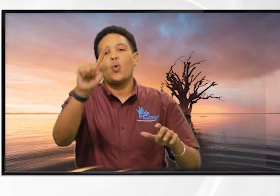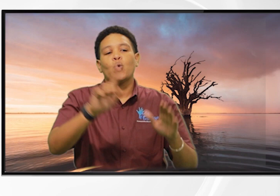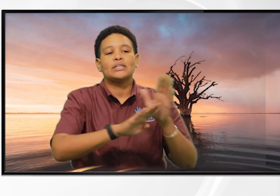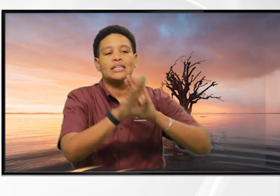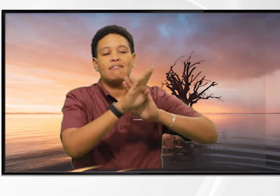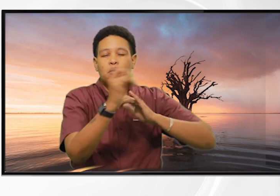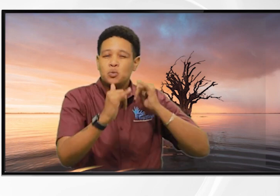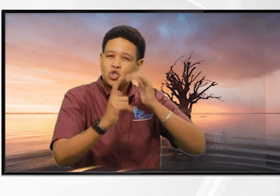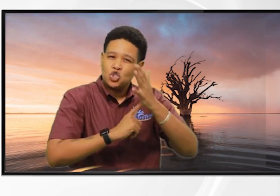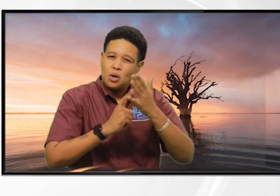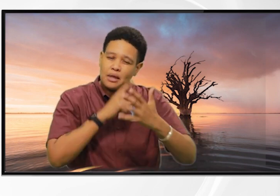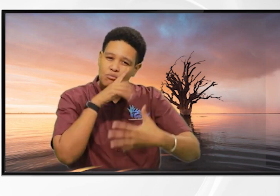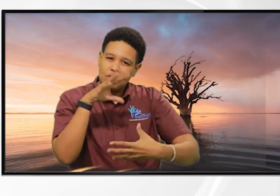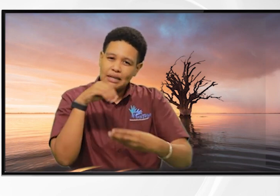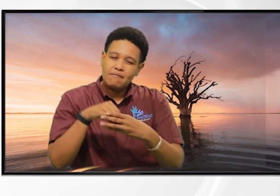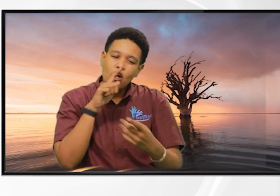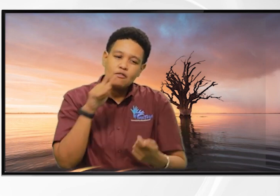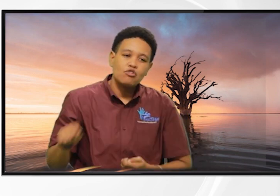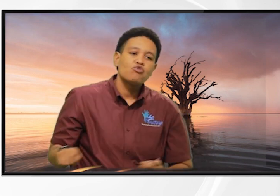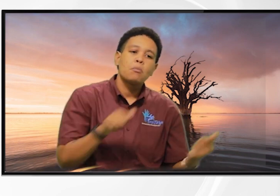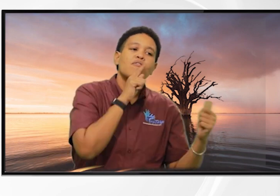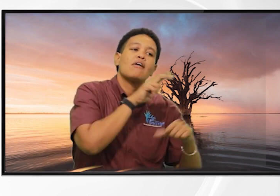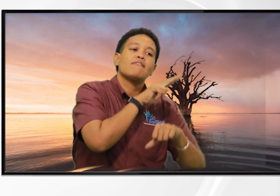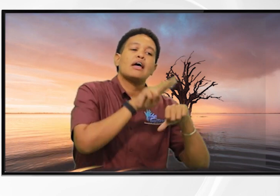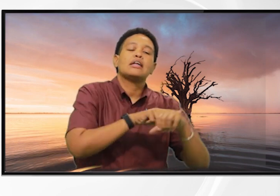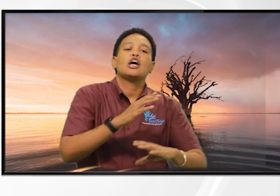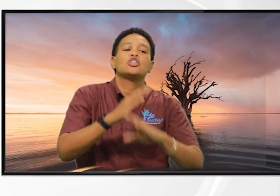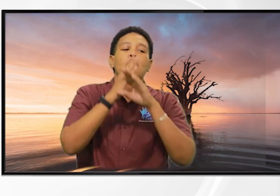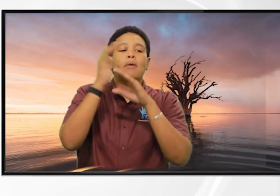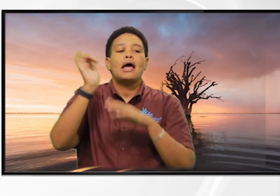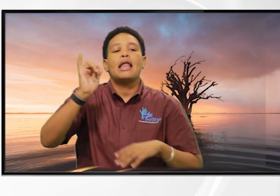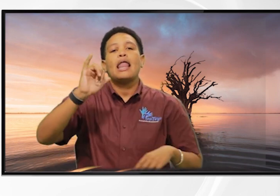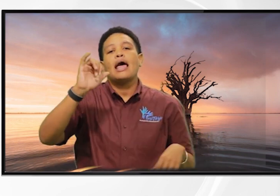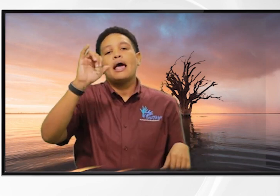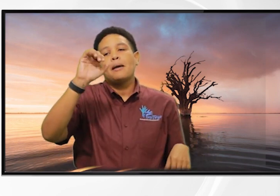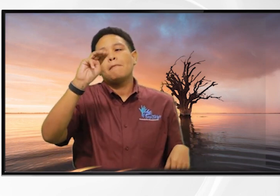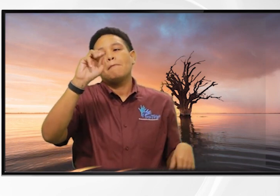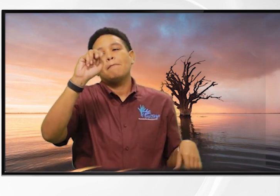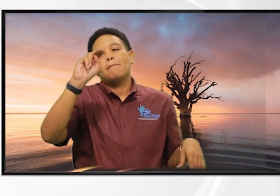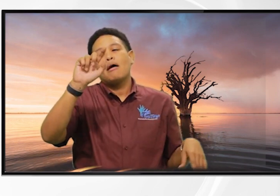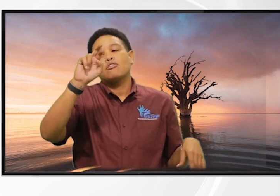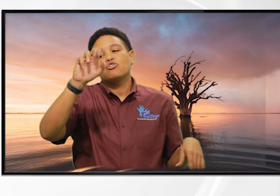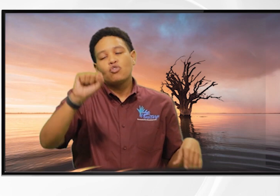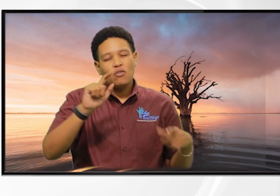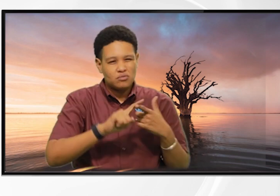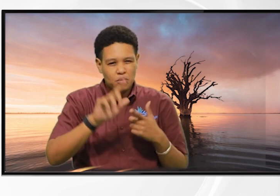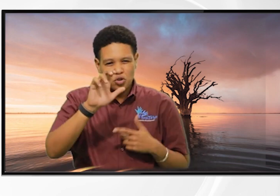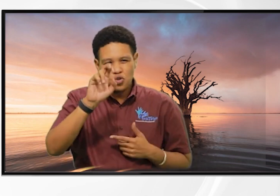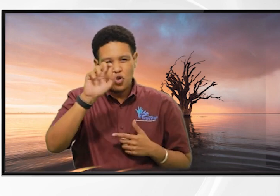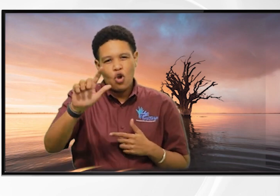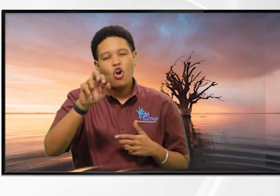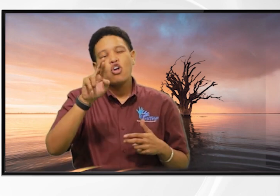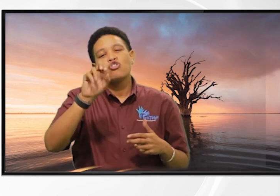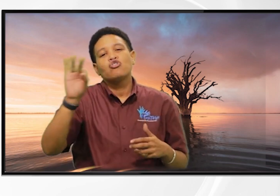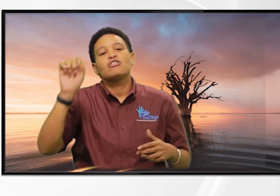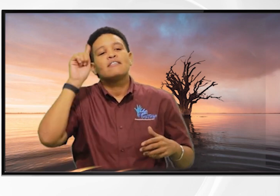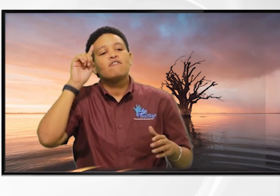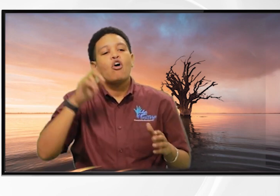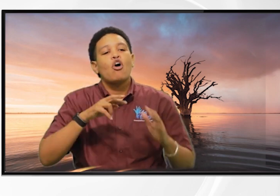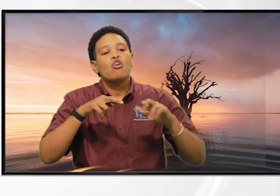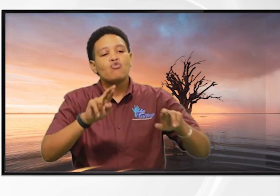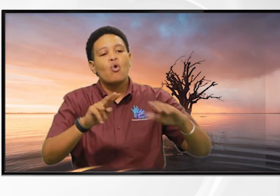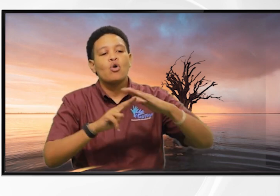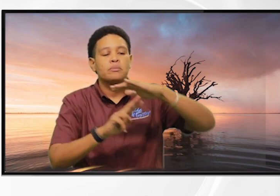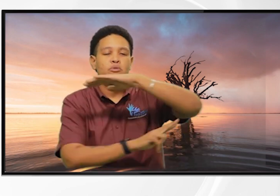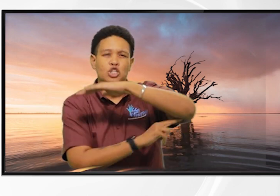which sometimes involves the removal of natural barriers such as mangroves and coral reefs for roads, bridges, and